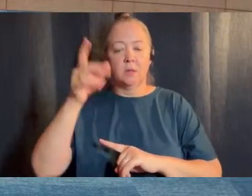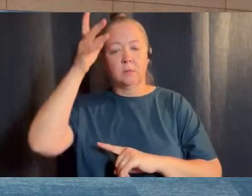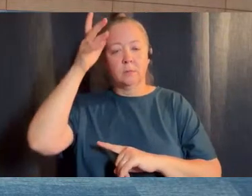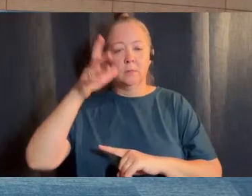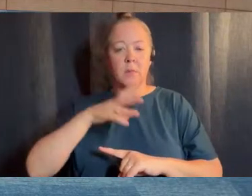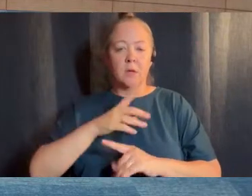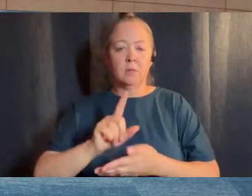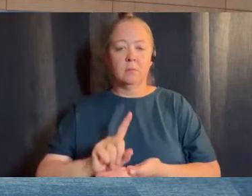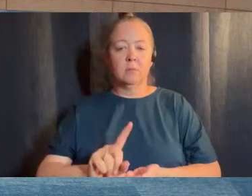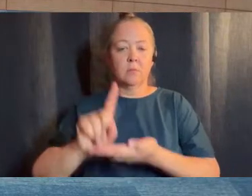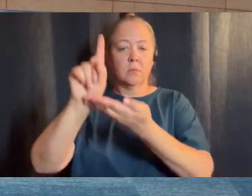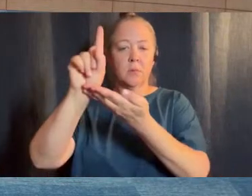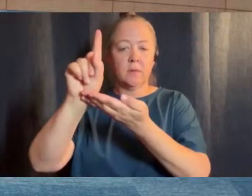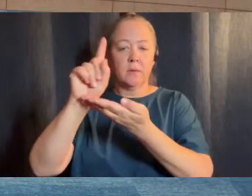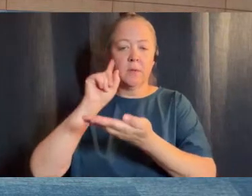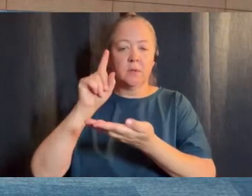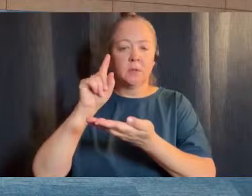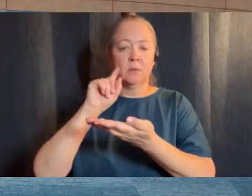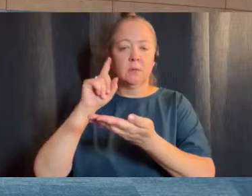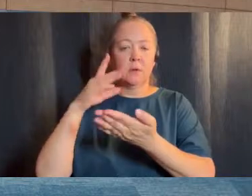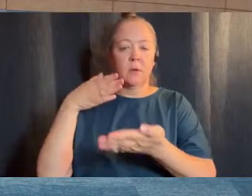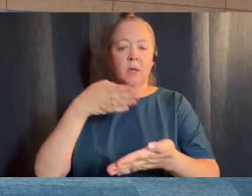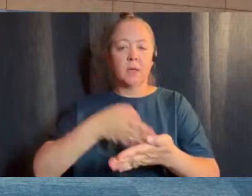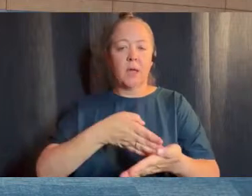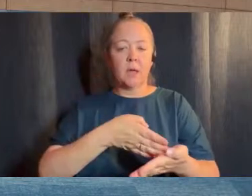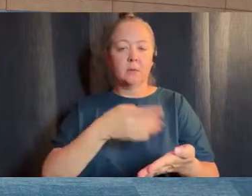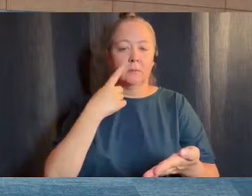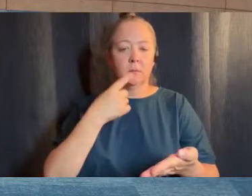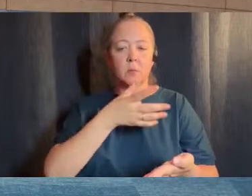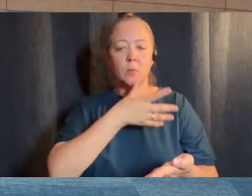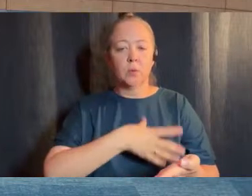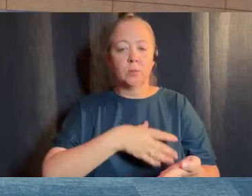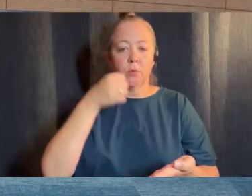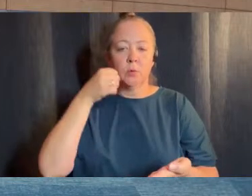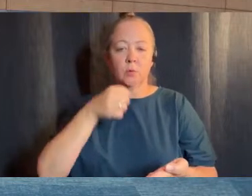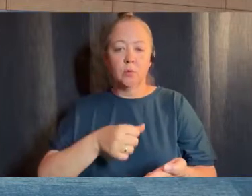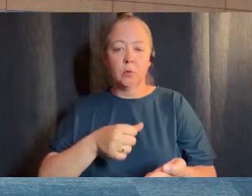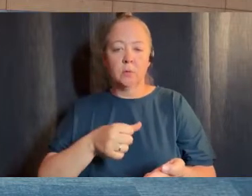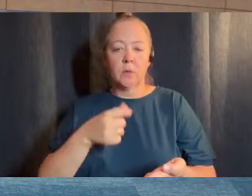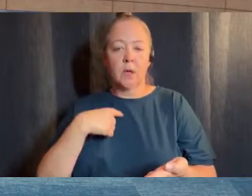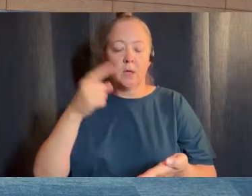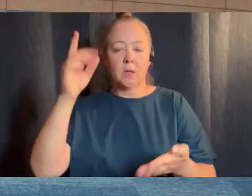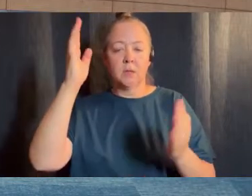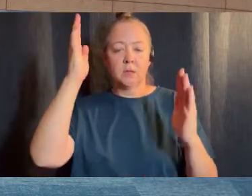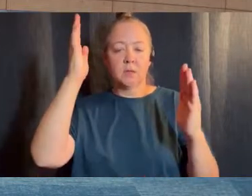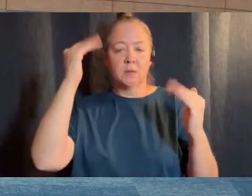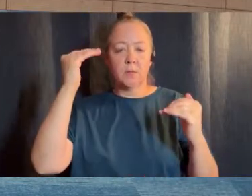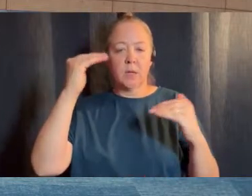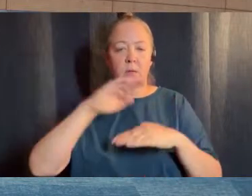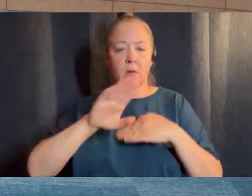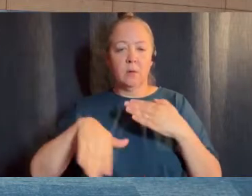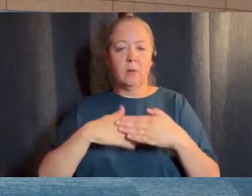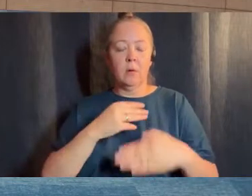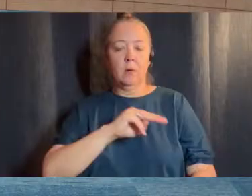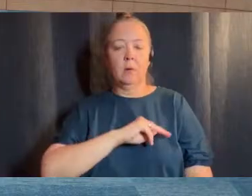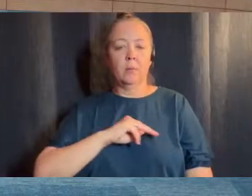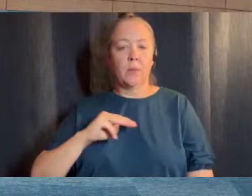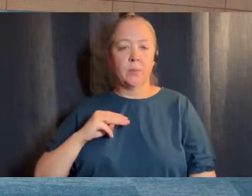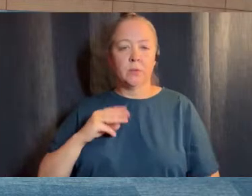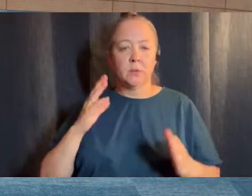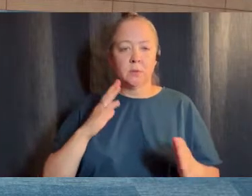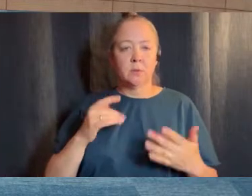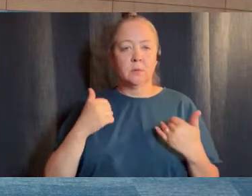for the family values that Councilmember Fry did in making her decision to attend her daughter's milestone moment. She should not have